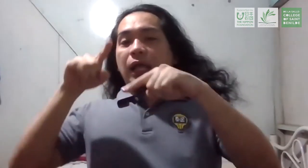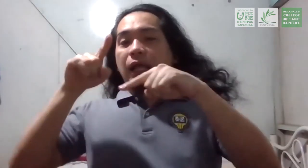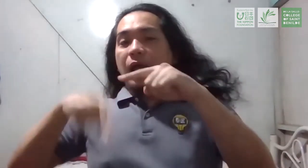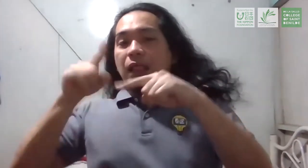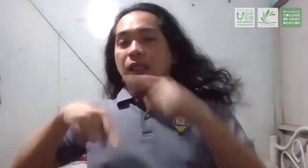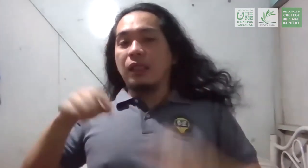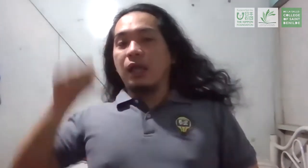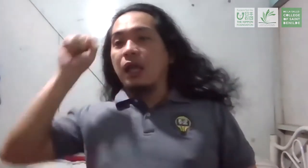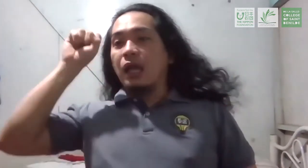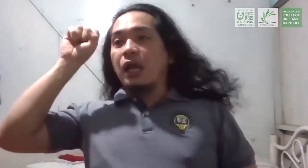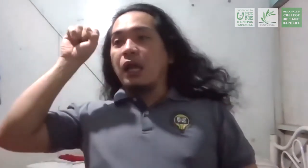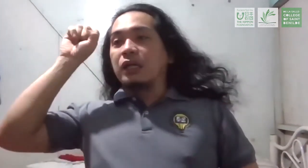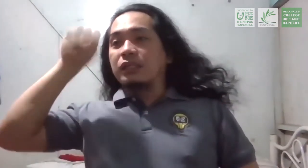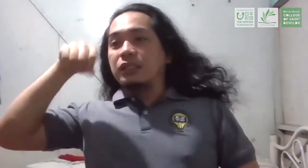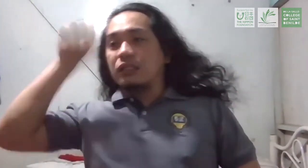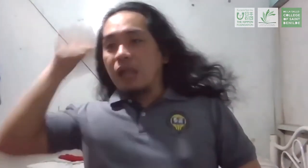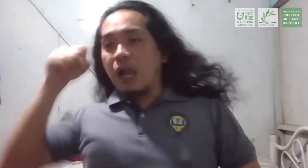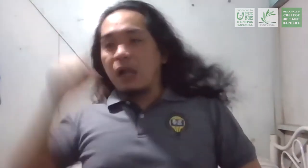Or